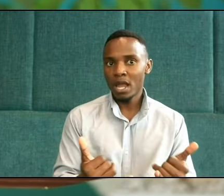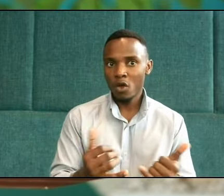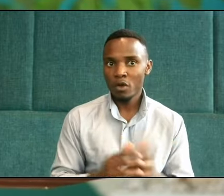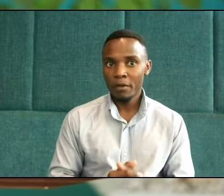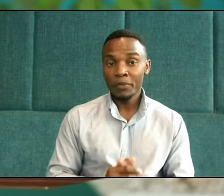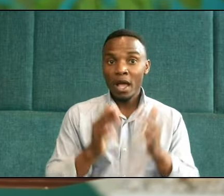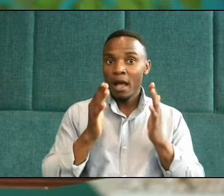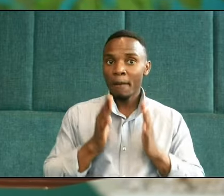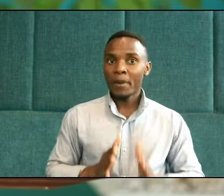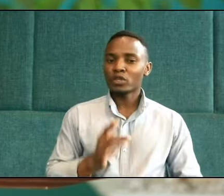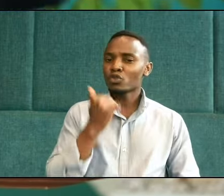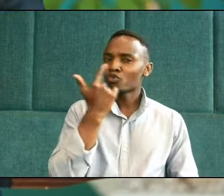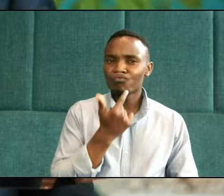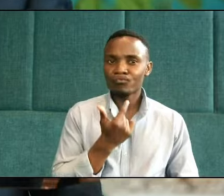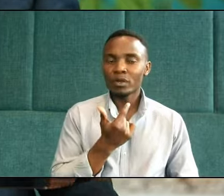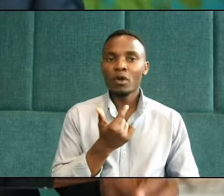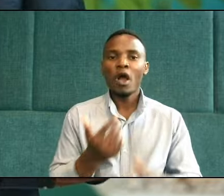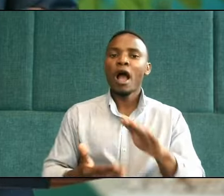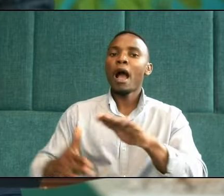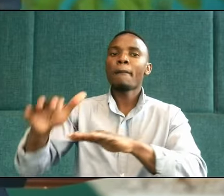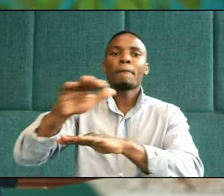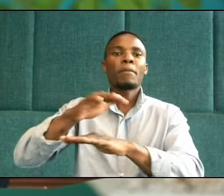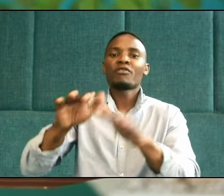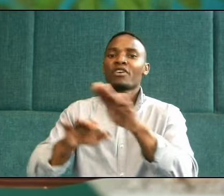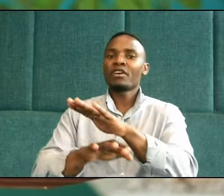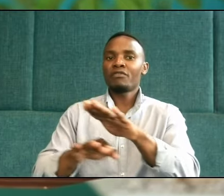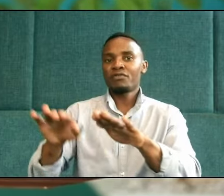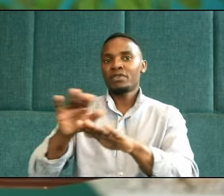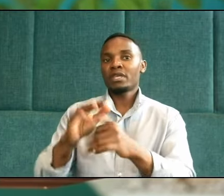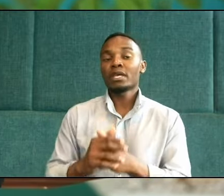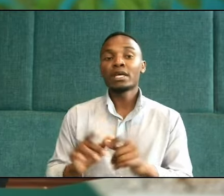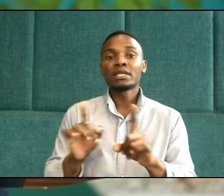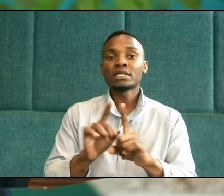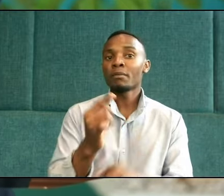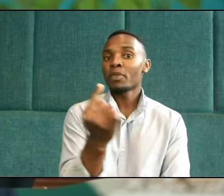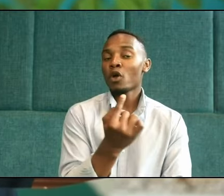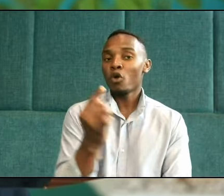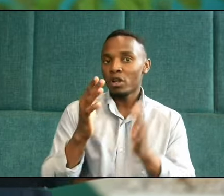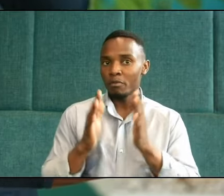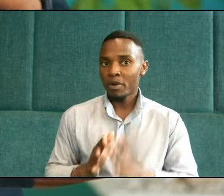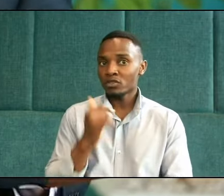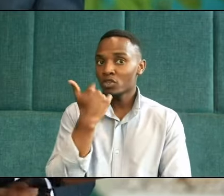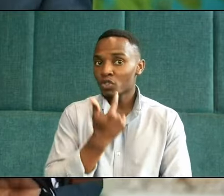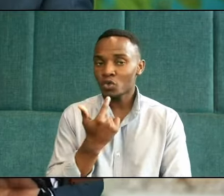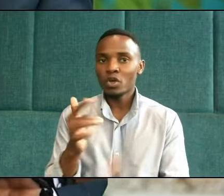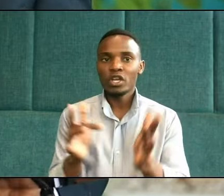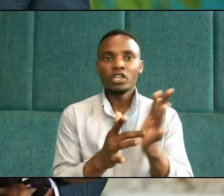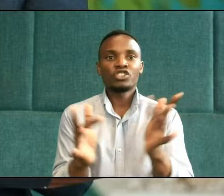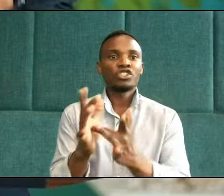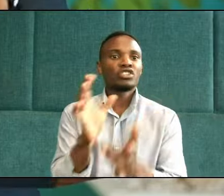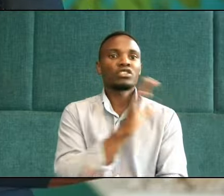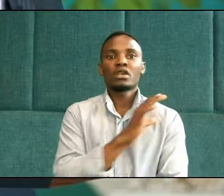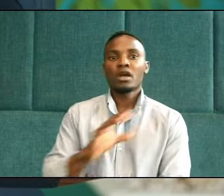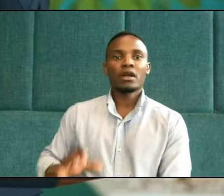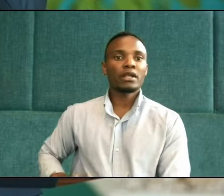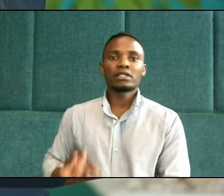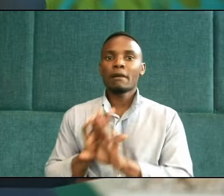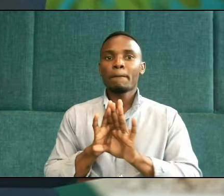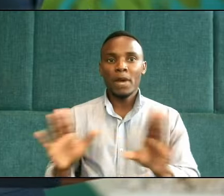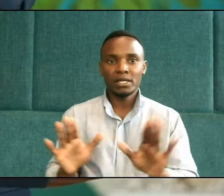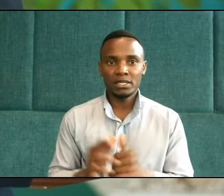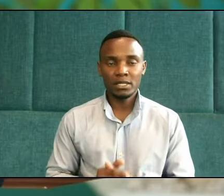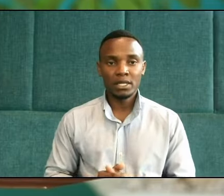someone who is above all those things. And may I tell you, that person is Jesus Christ. And that is why